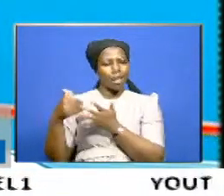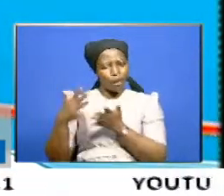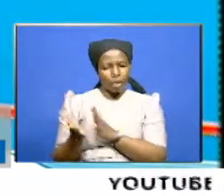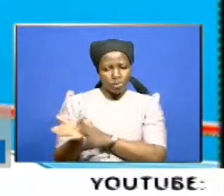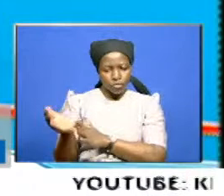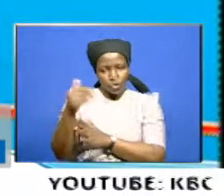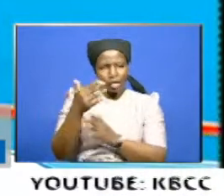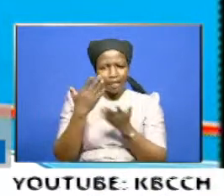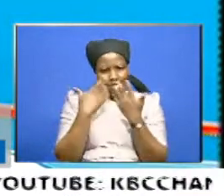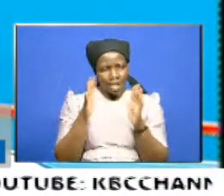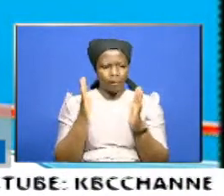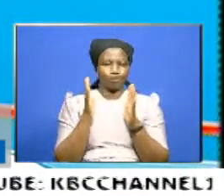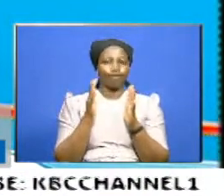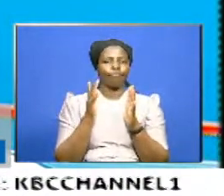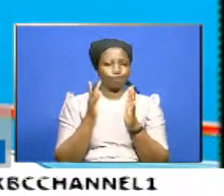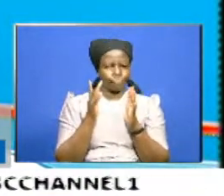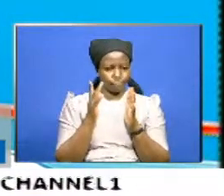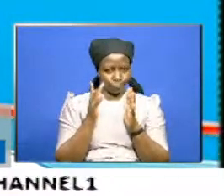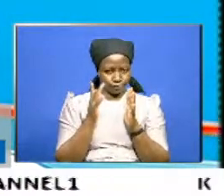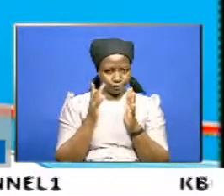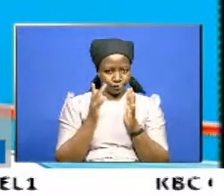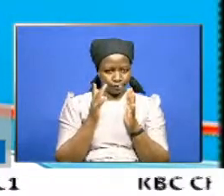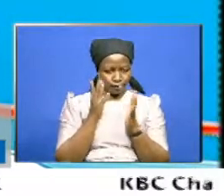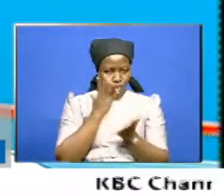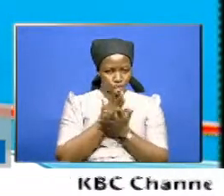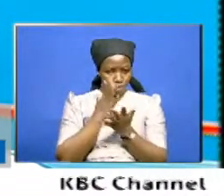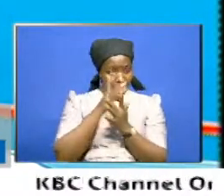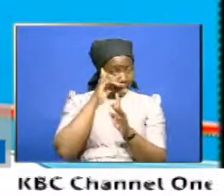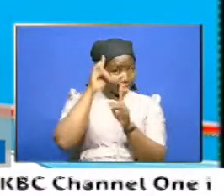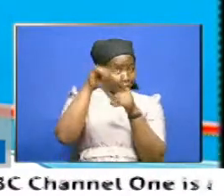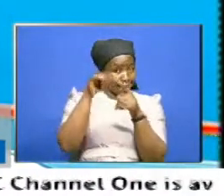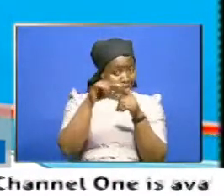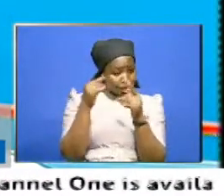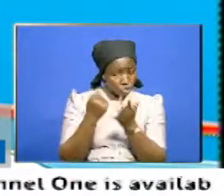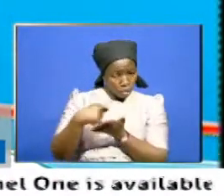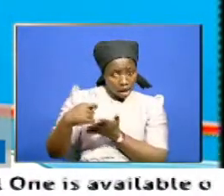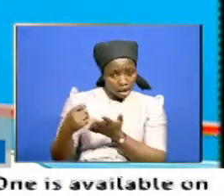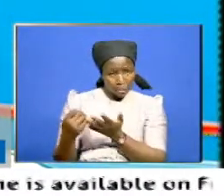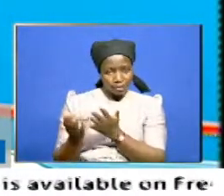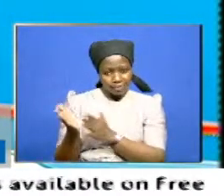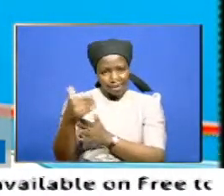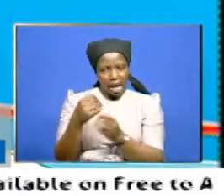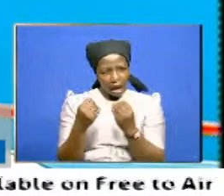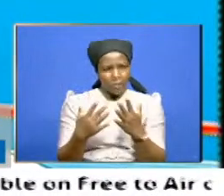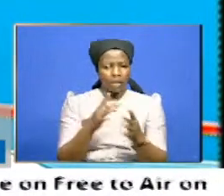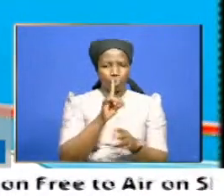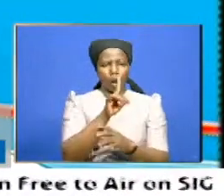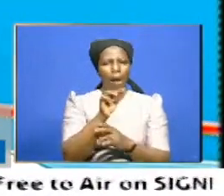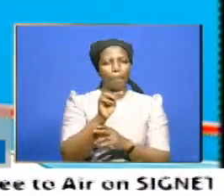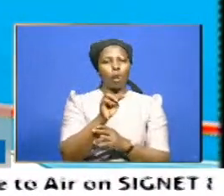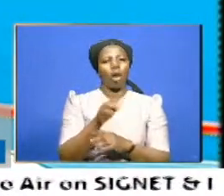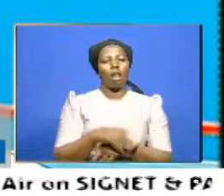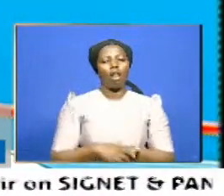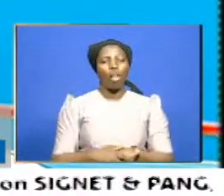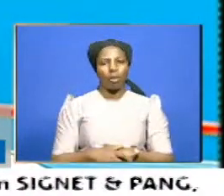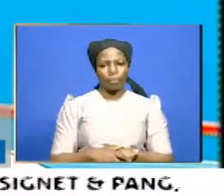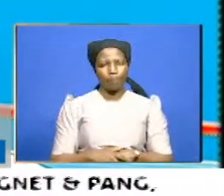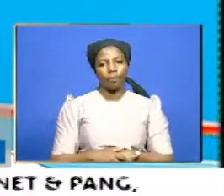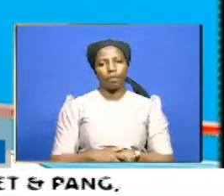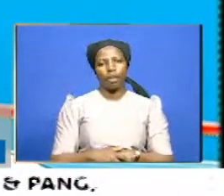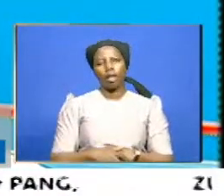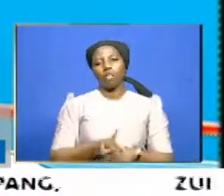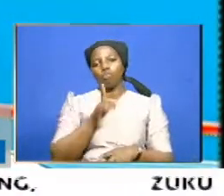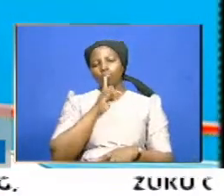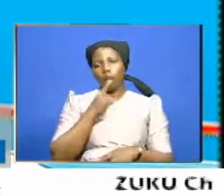collected against a target of 1 million signatures. And so we'll